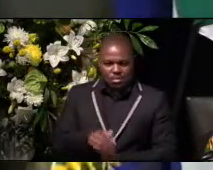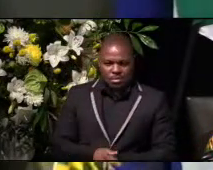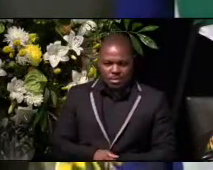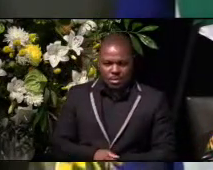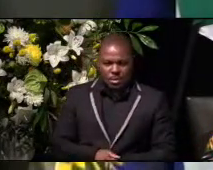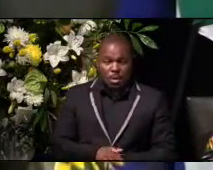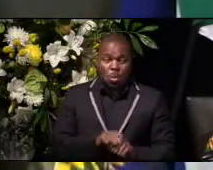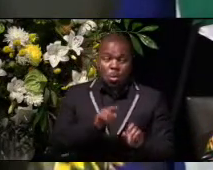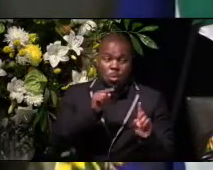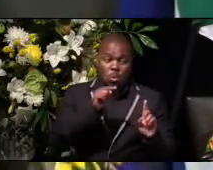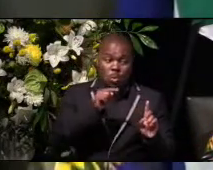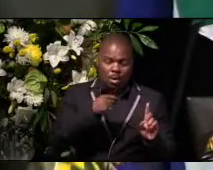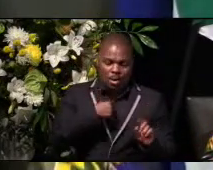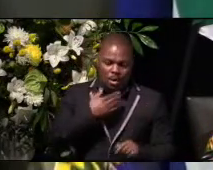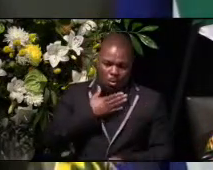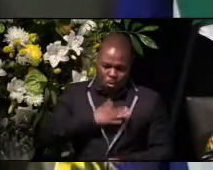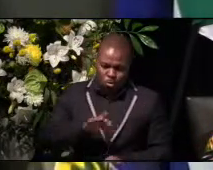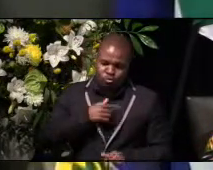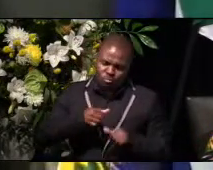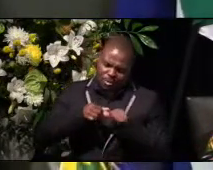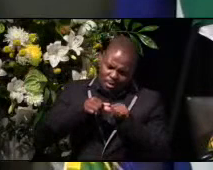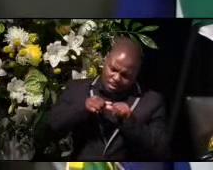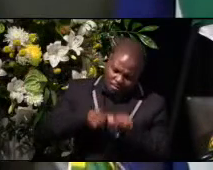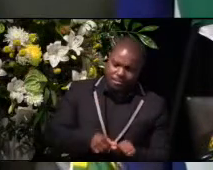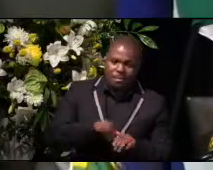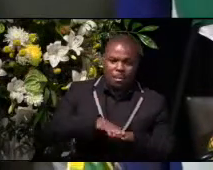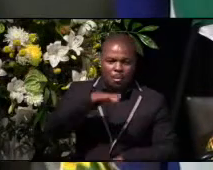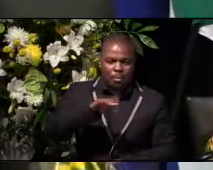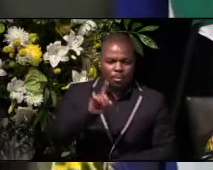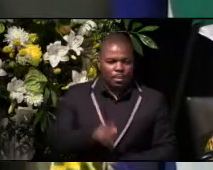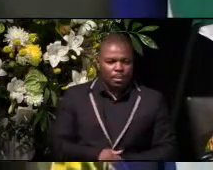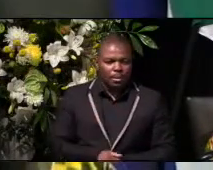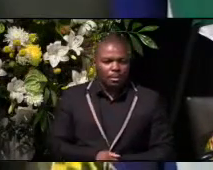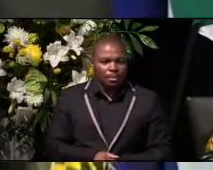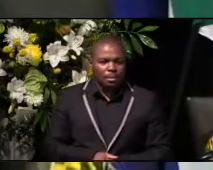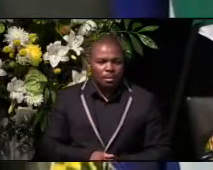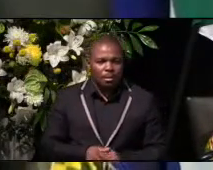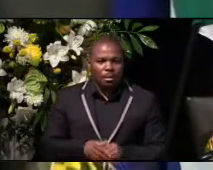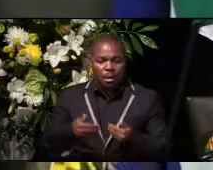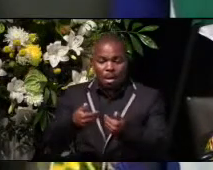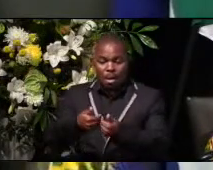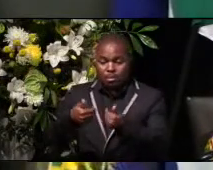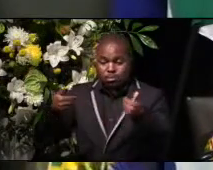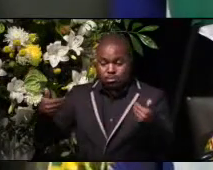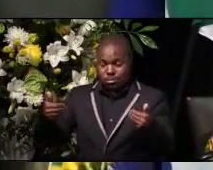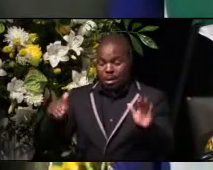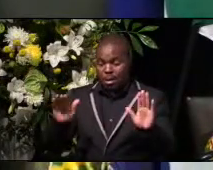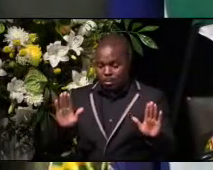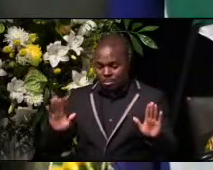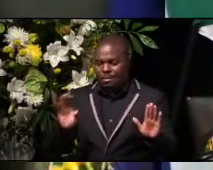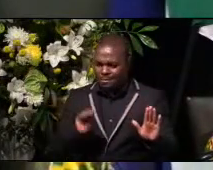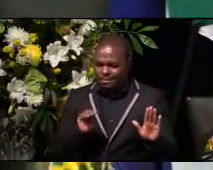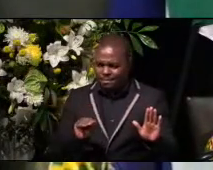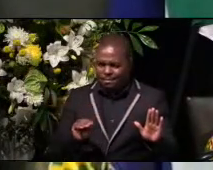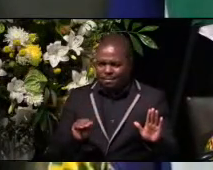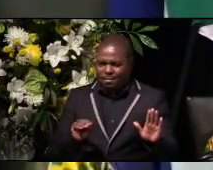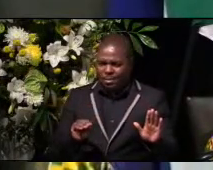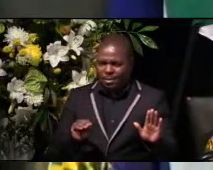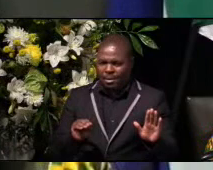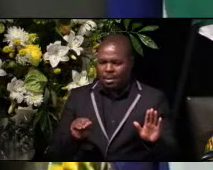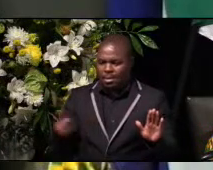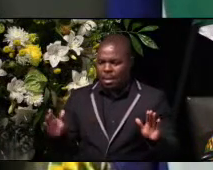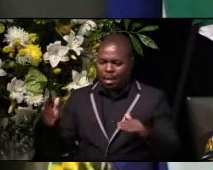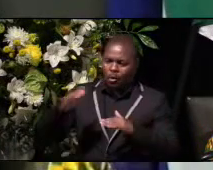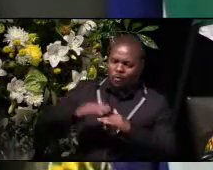here is referring to and what I want to emphasize is that there is a separation between the two it's not that they